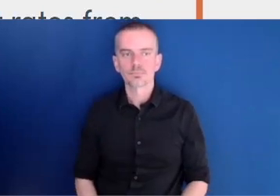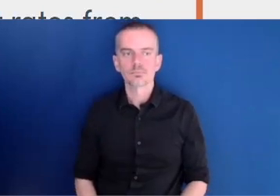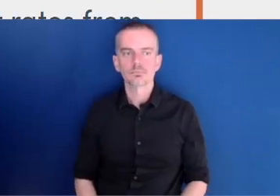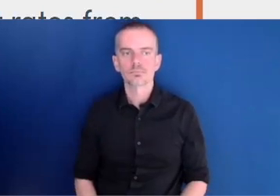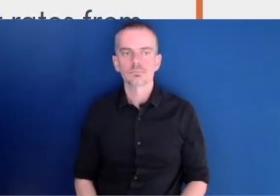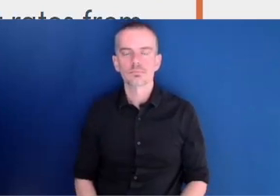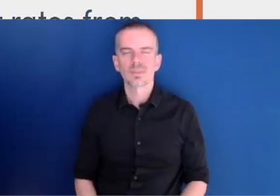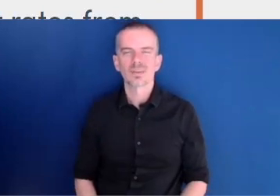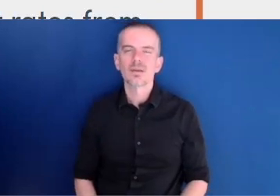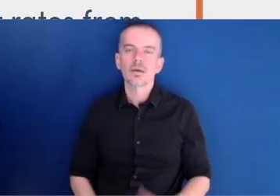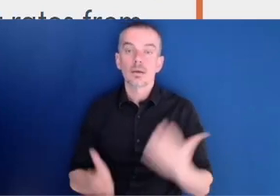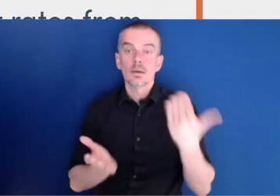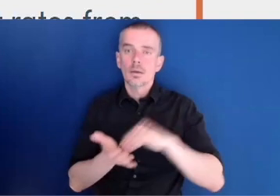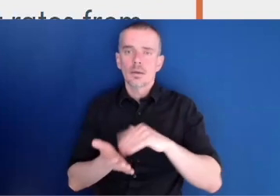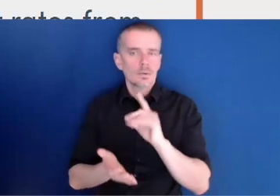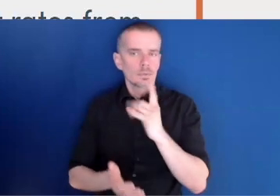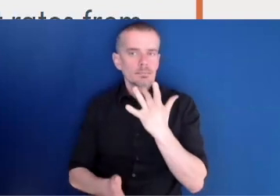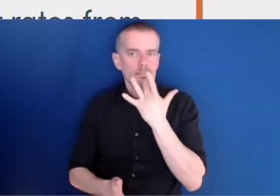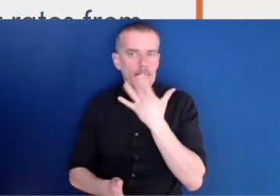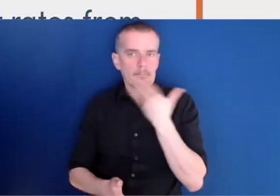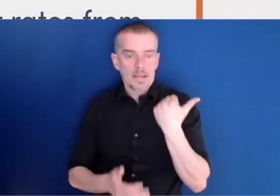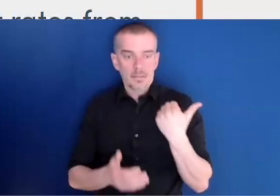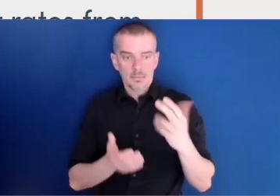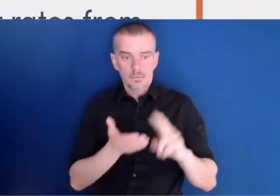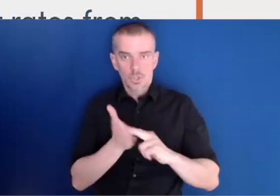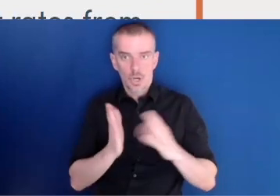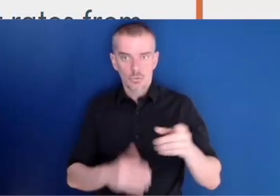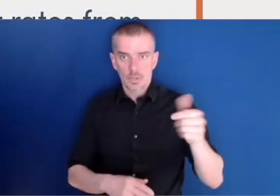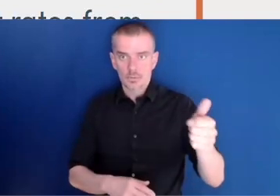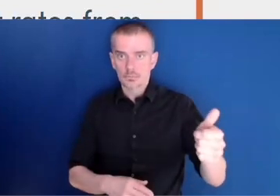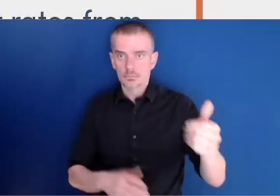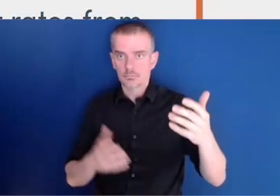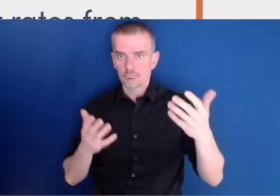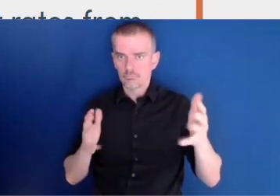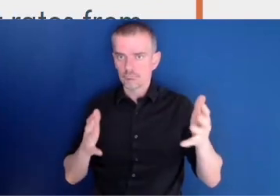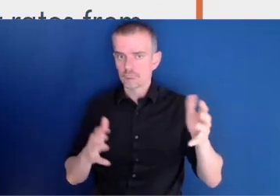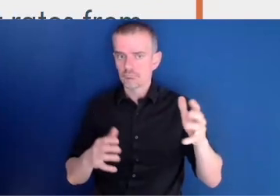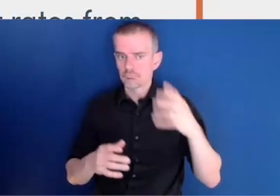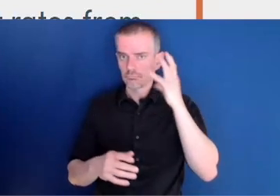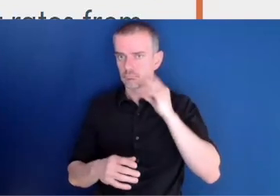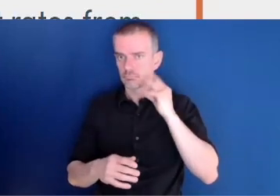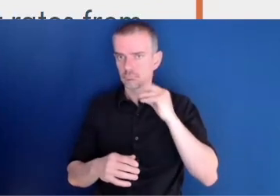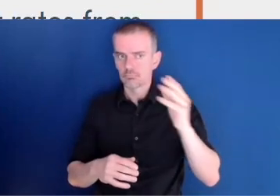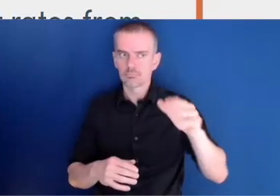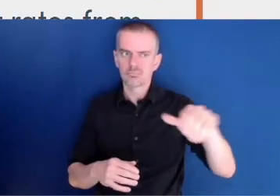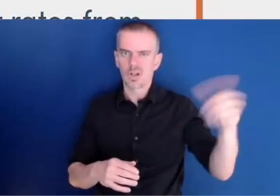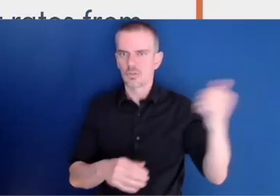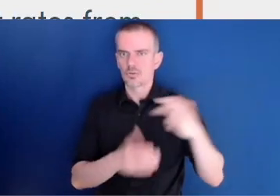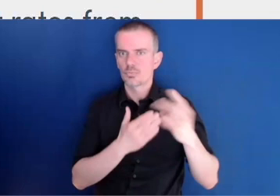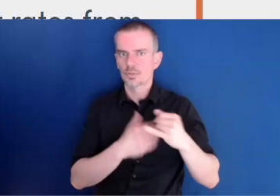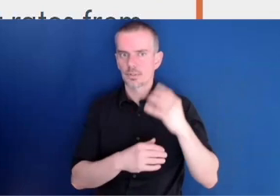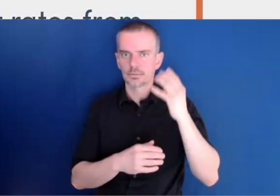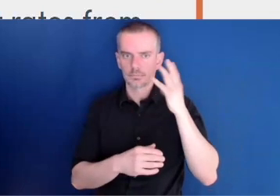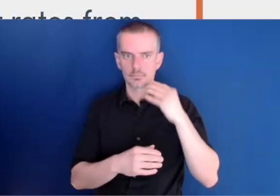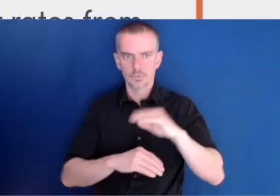again, it's ideal if you can work with a contractor who has worked on a project that needed to meet